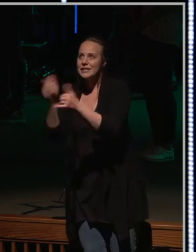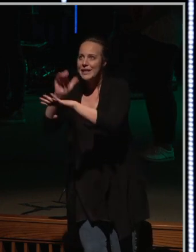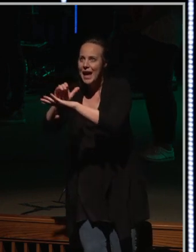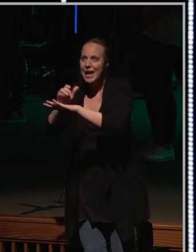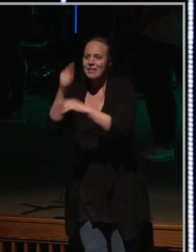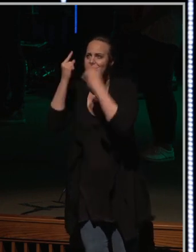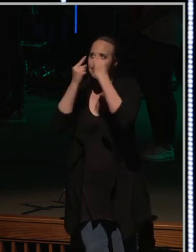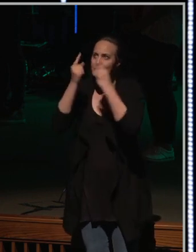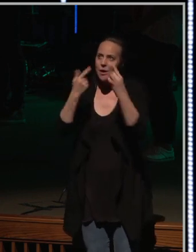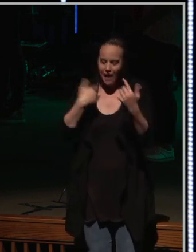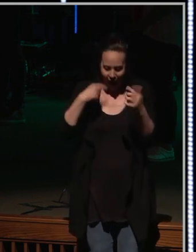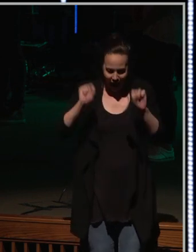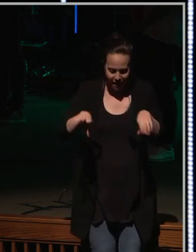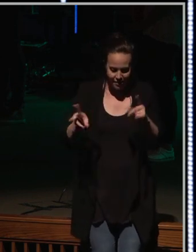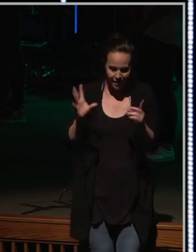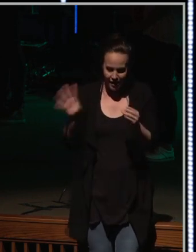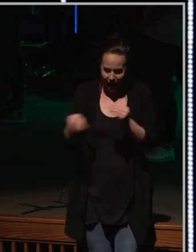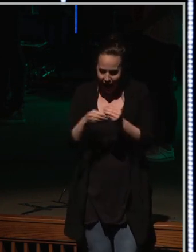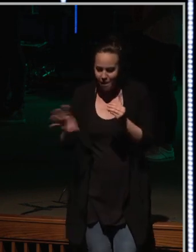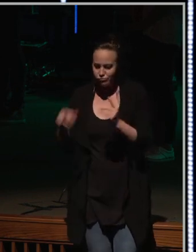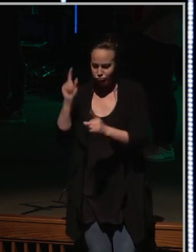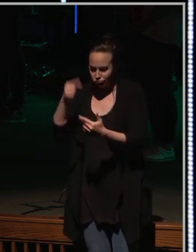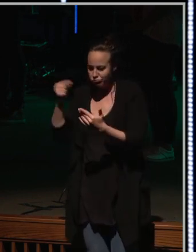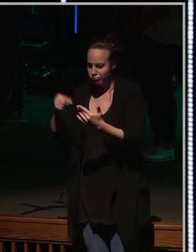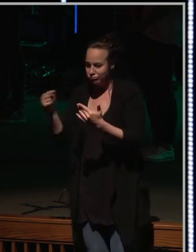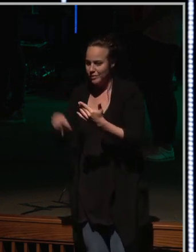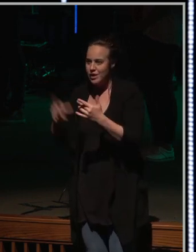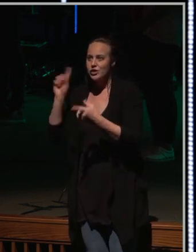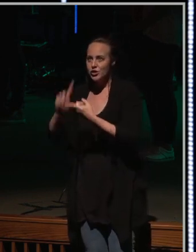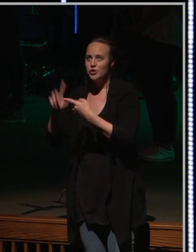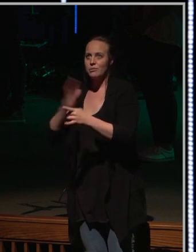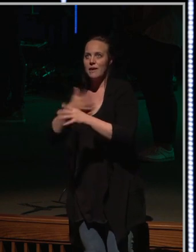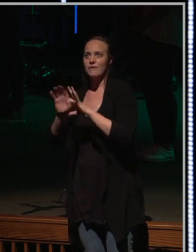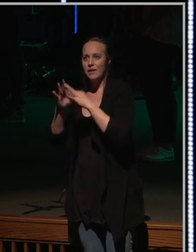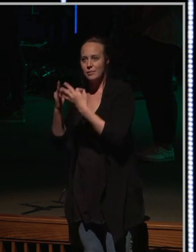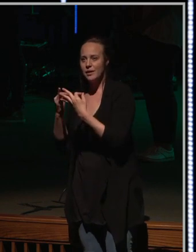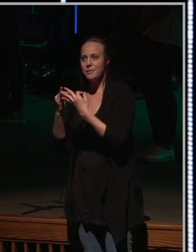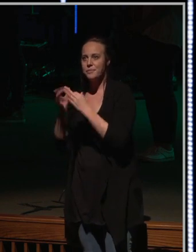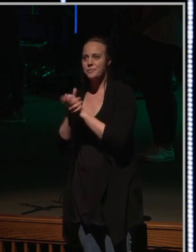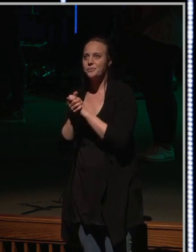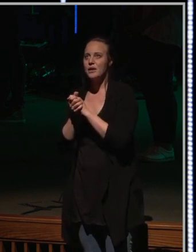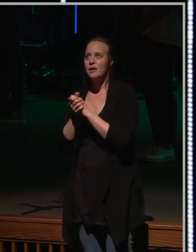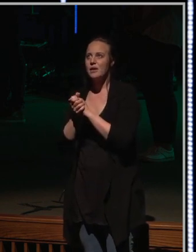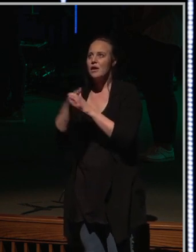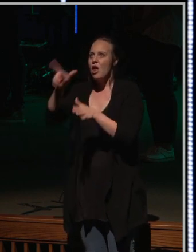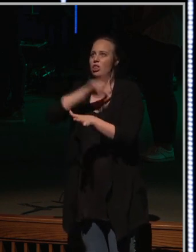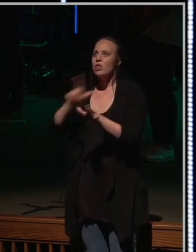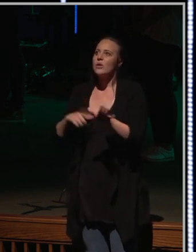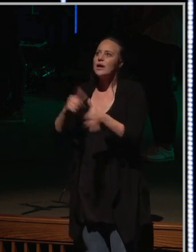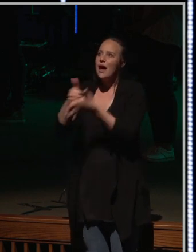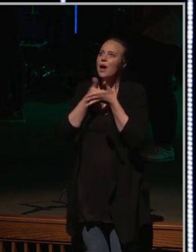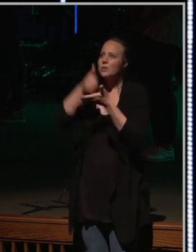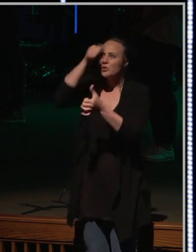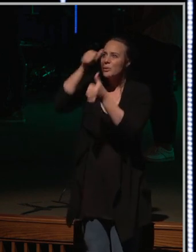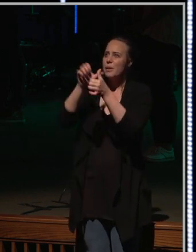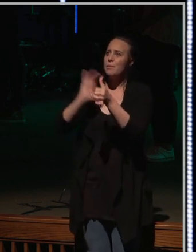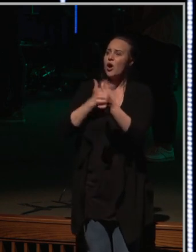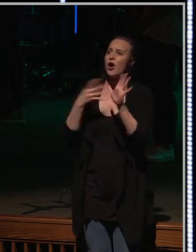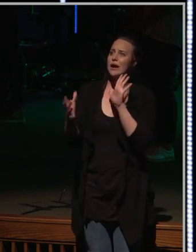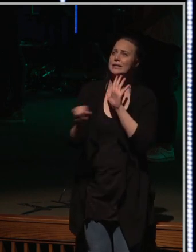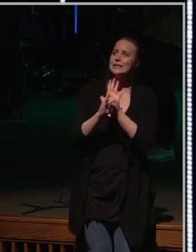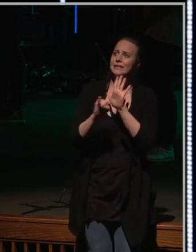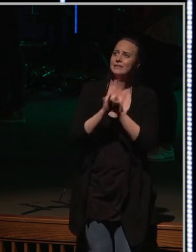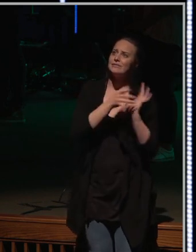And Father, I just pray that we would remember our identity in you, that you paid the ultimate price so that